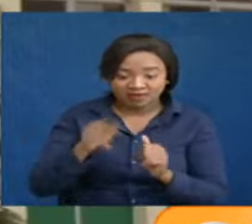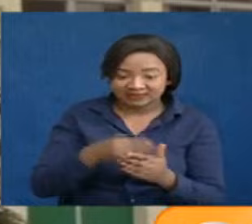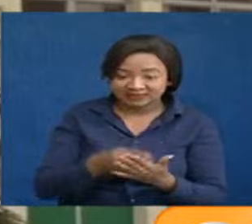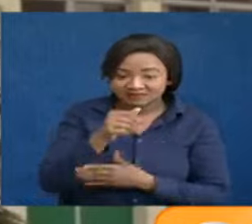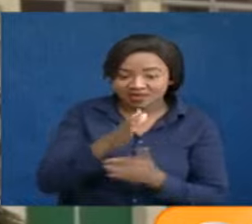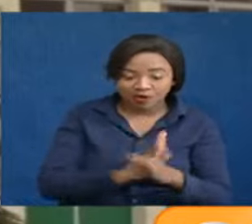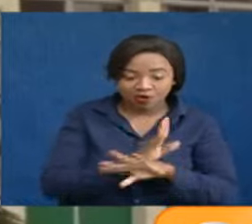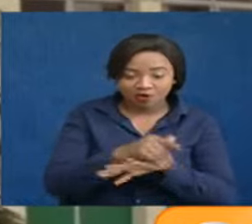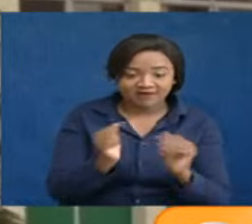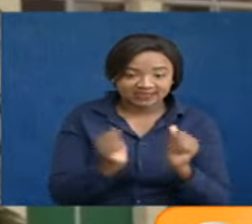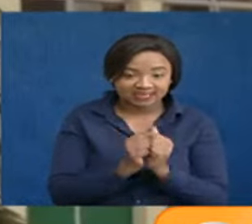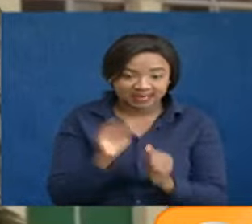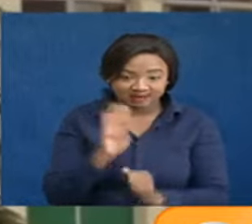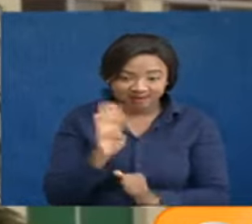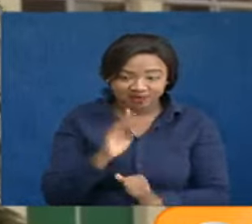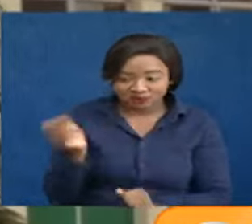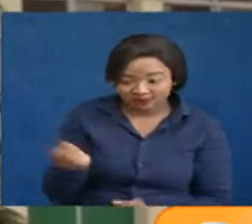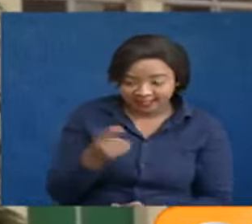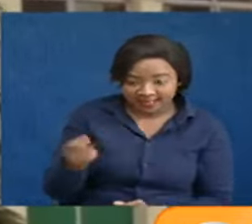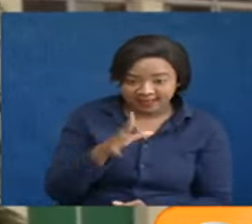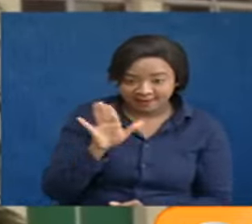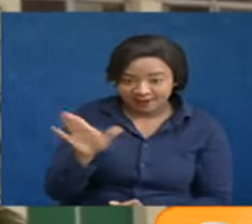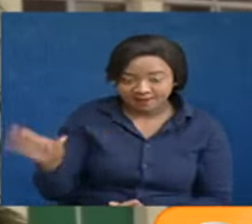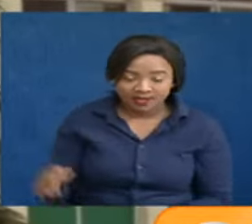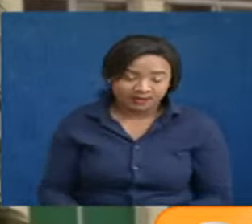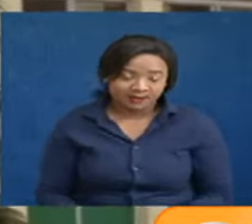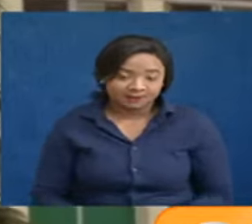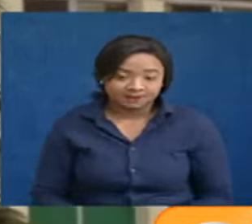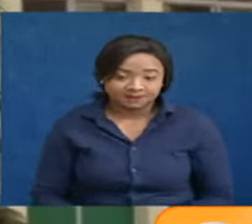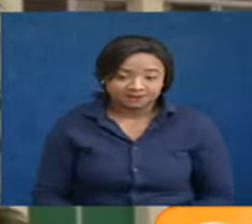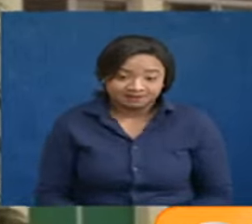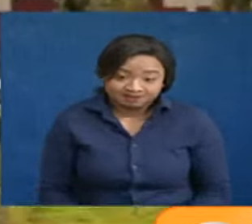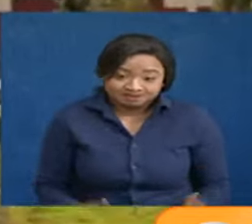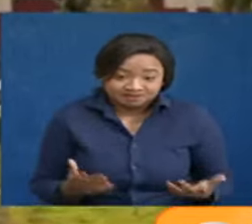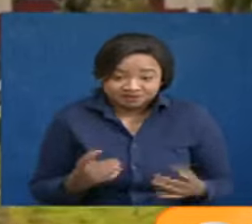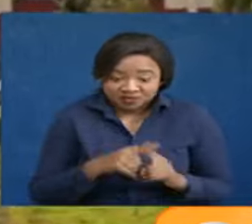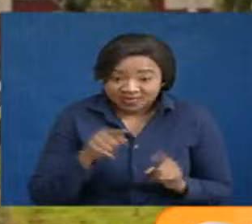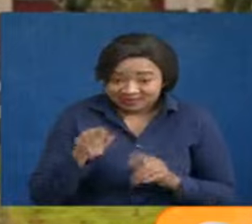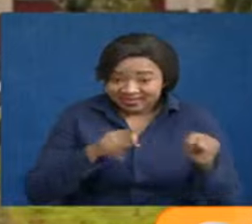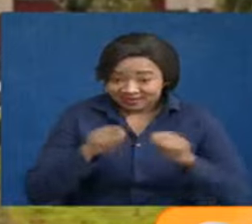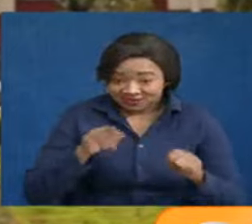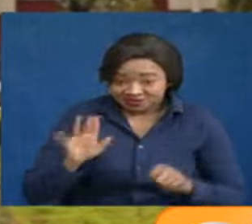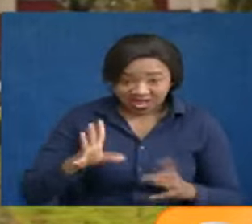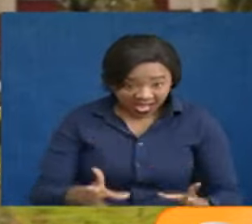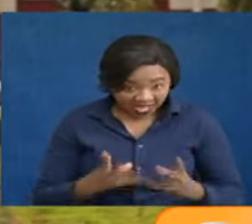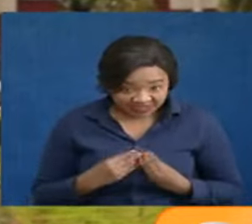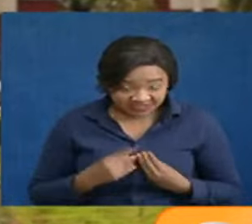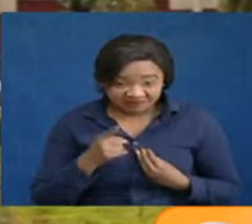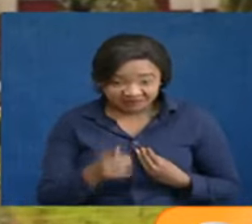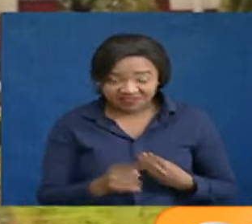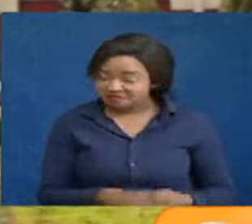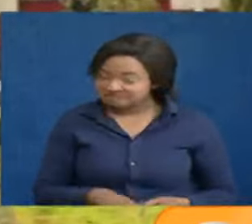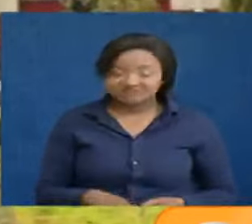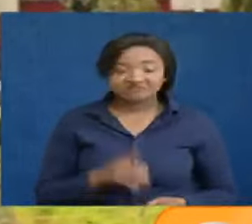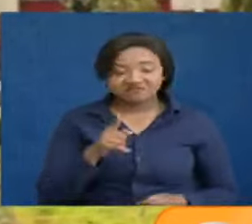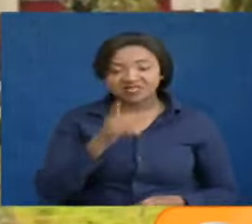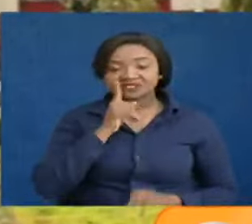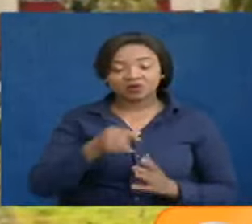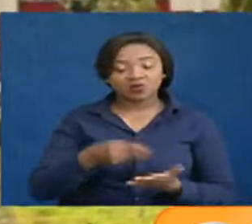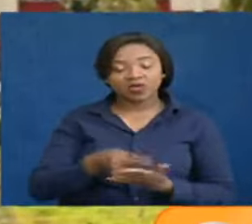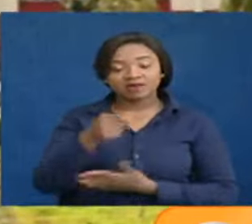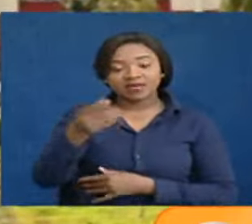shillings in salary and statutory deduction arrears, a claim denied by the administration, who say they have paid salary up